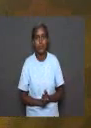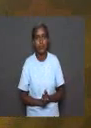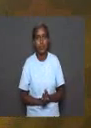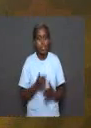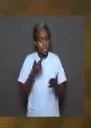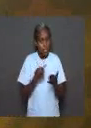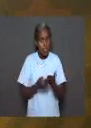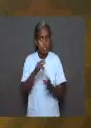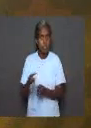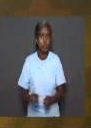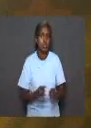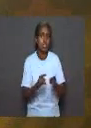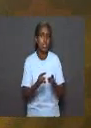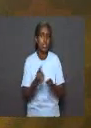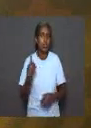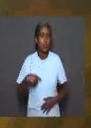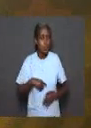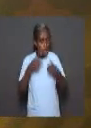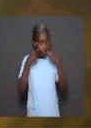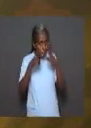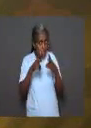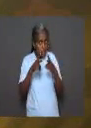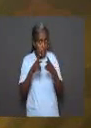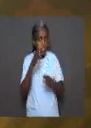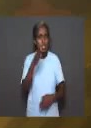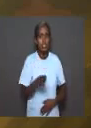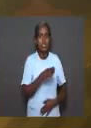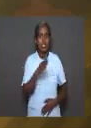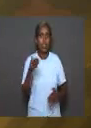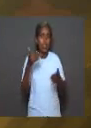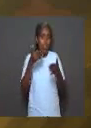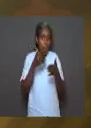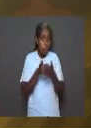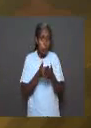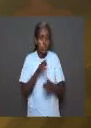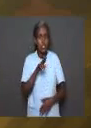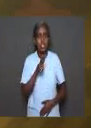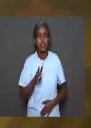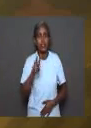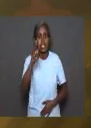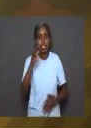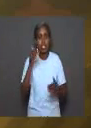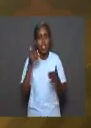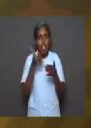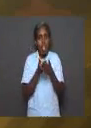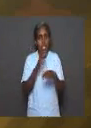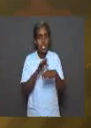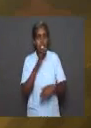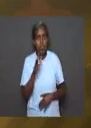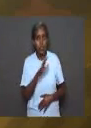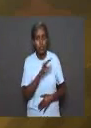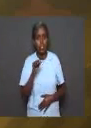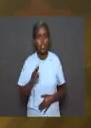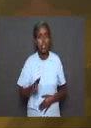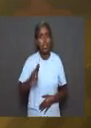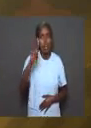In this way, we can see whether the graph approaches the vertical asymptote in an